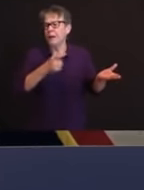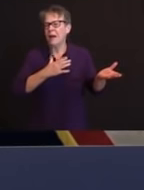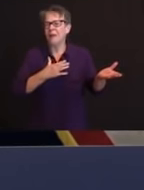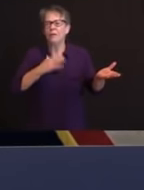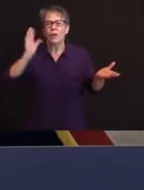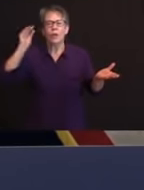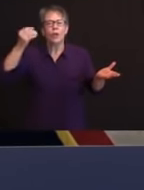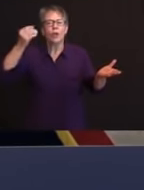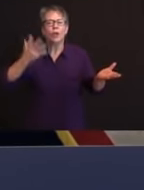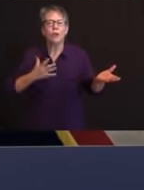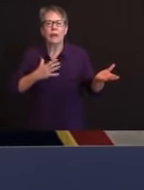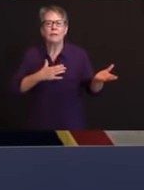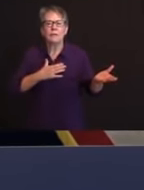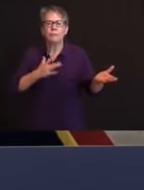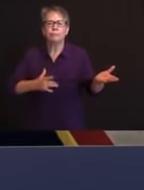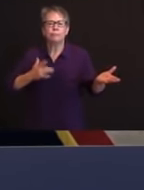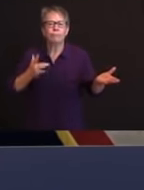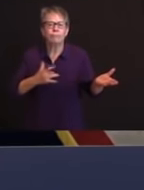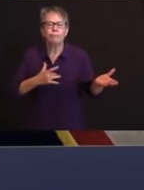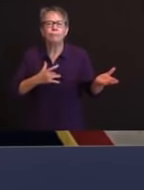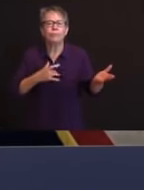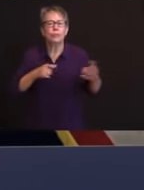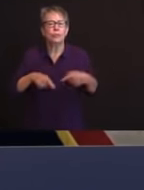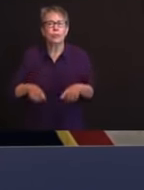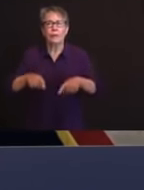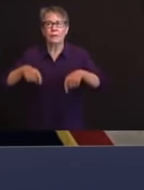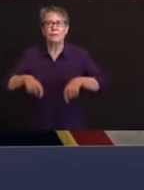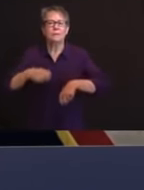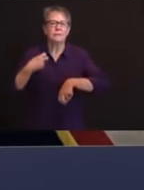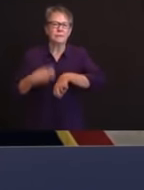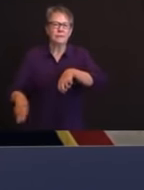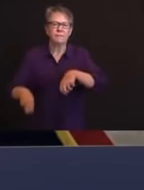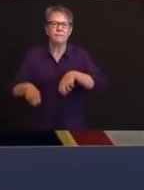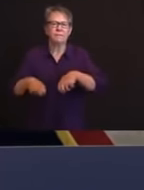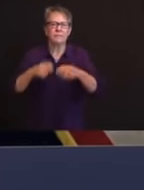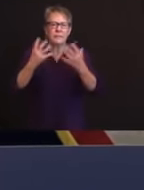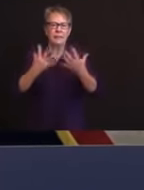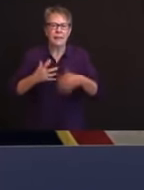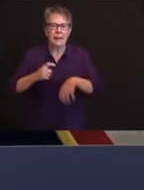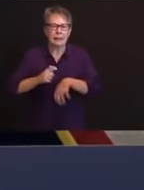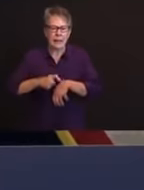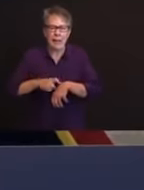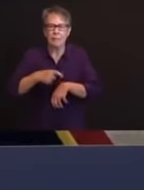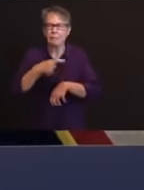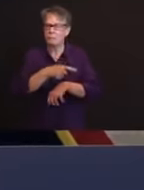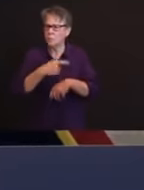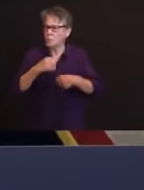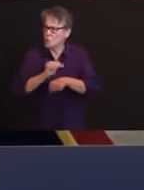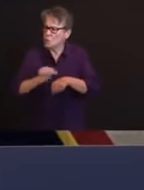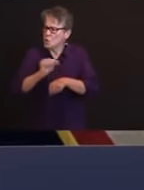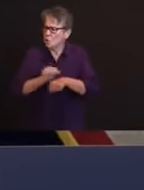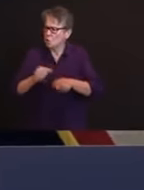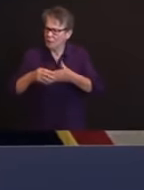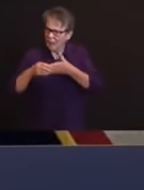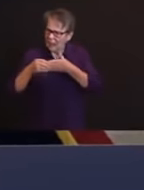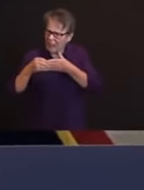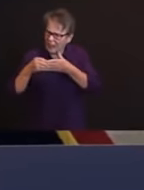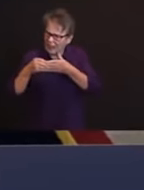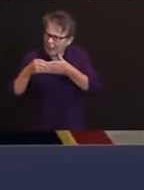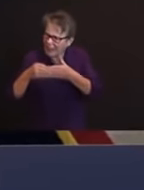he shows that you can't lead the people if you don't love the people, and your love of New Jersey, Mr. Governor, is shining clearly through. So